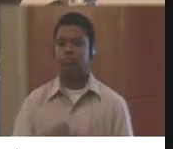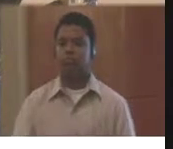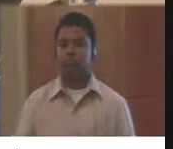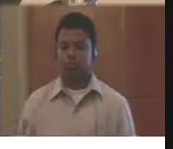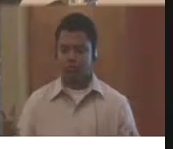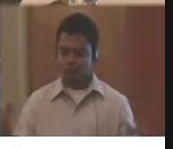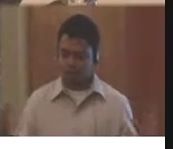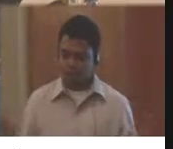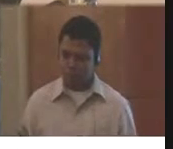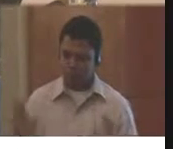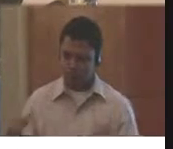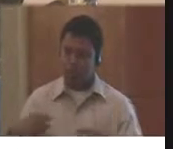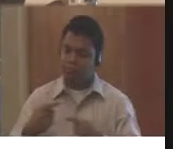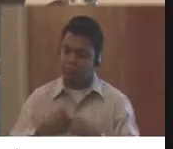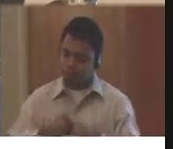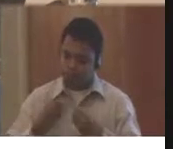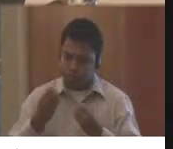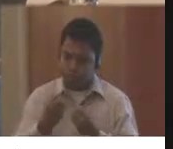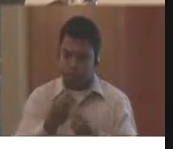responsibility.